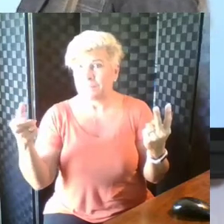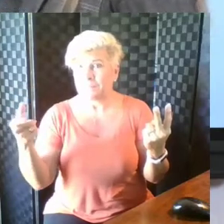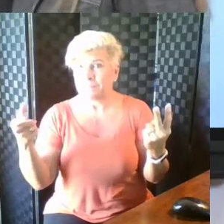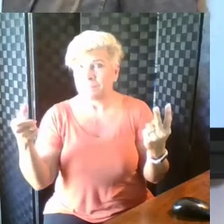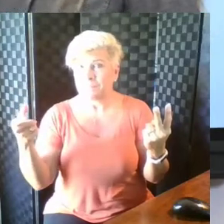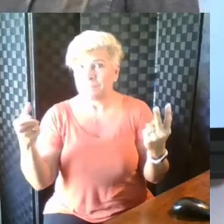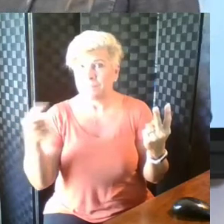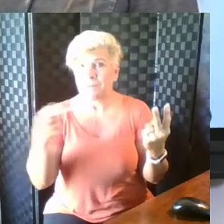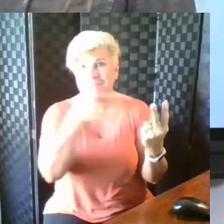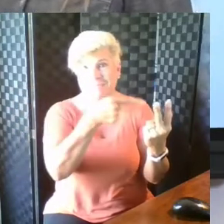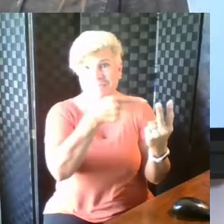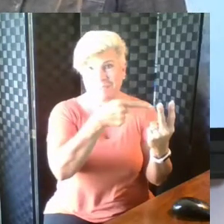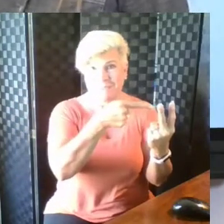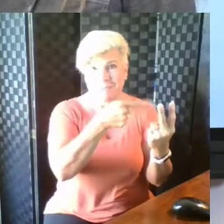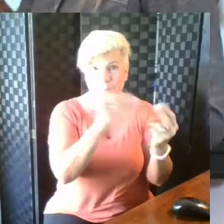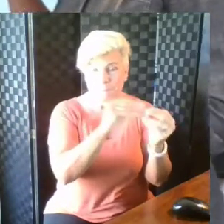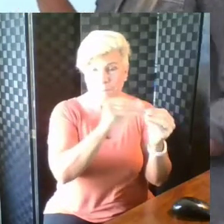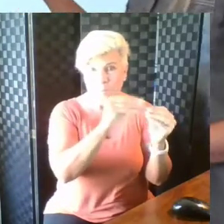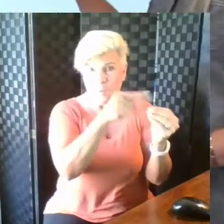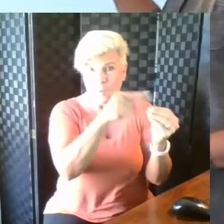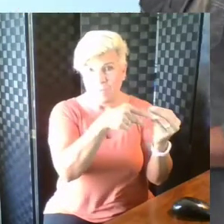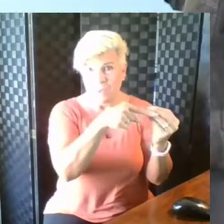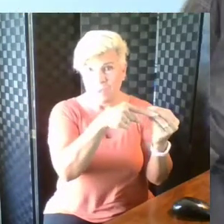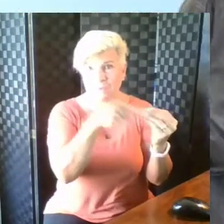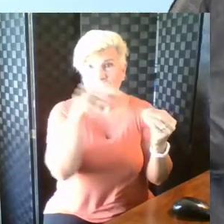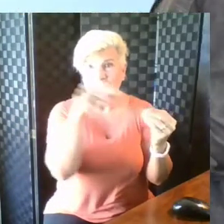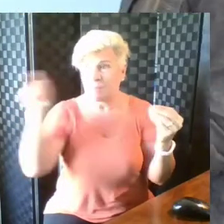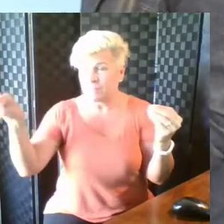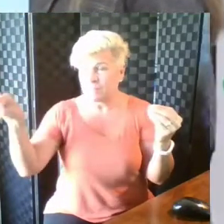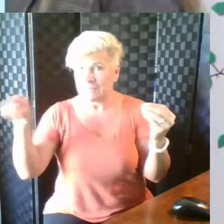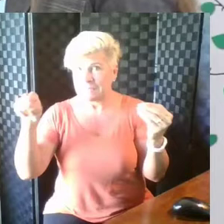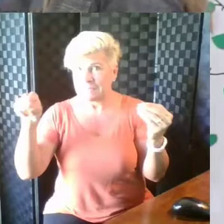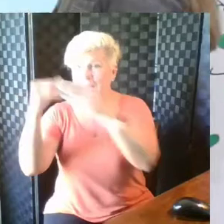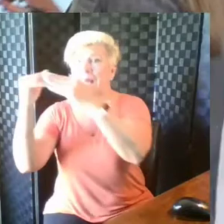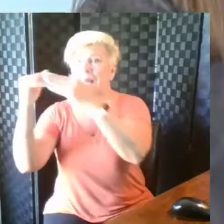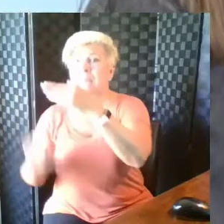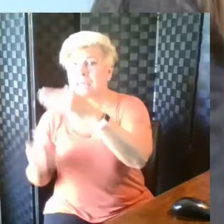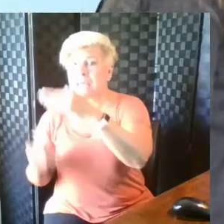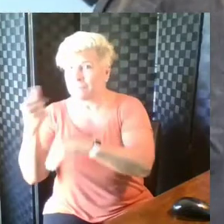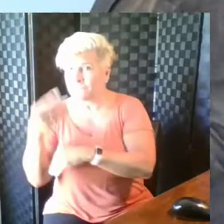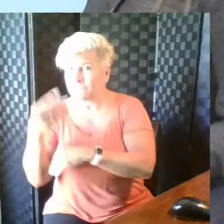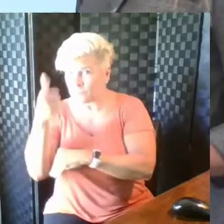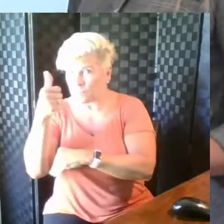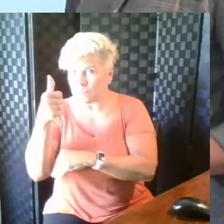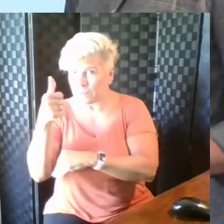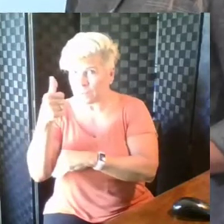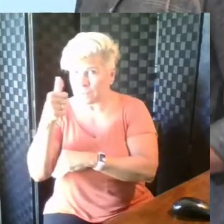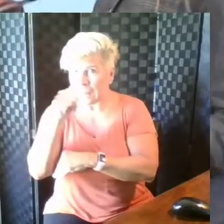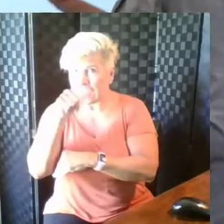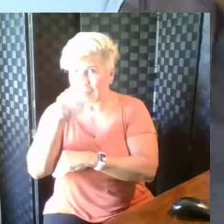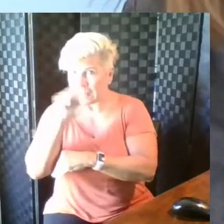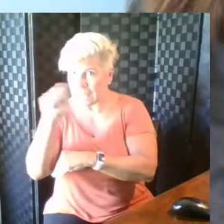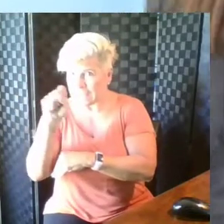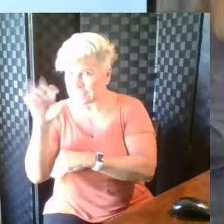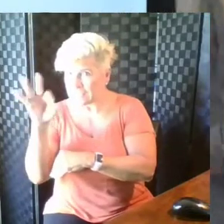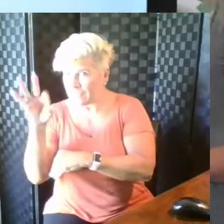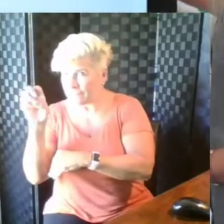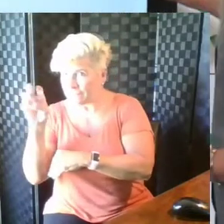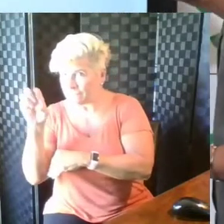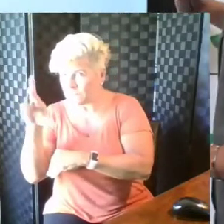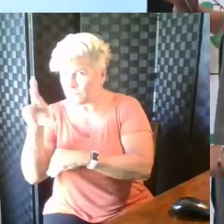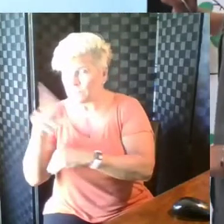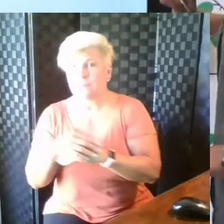here. I still have dots here. So this is the group with fewer or less. Okay?